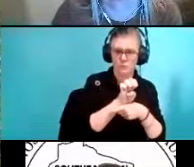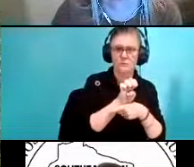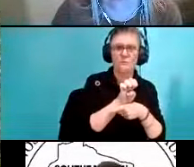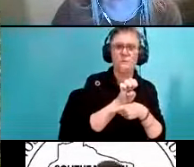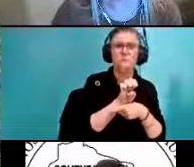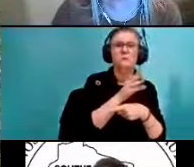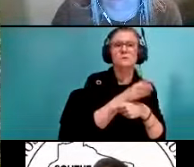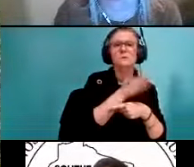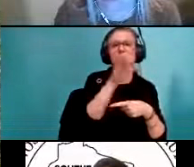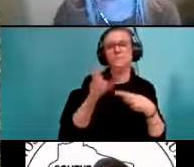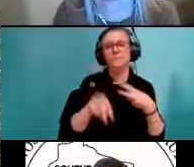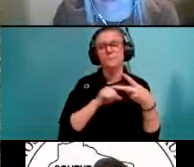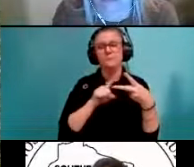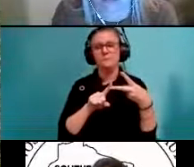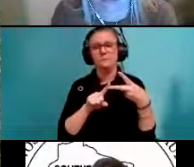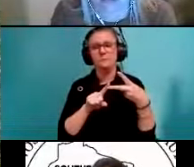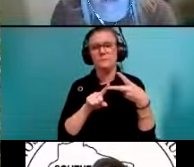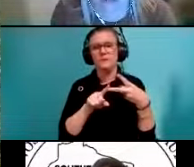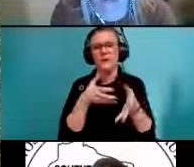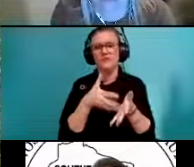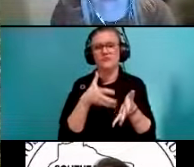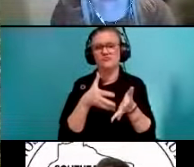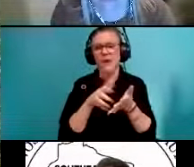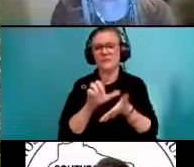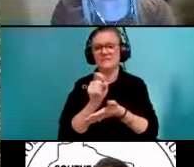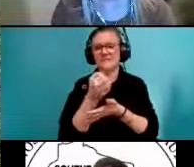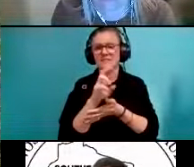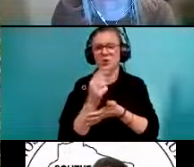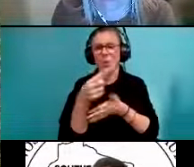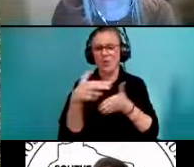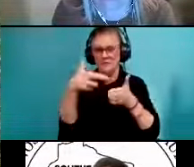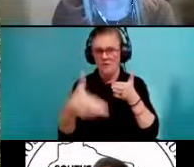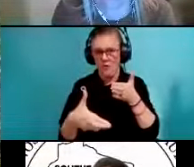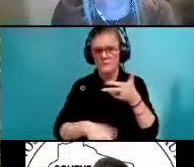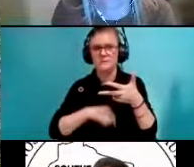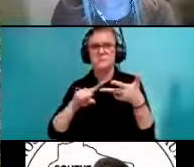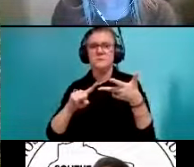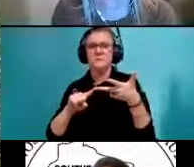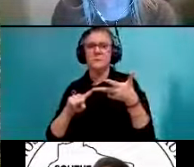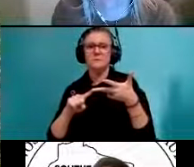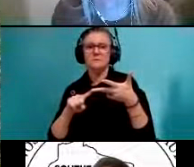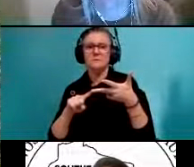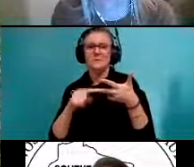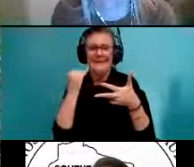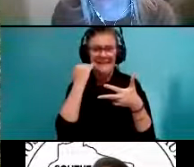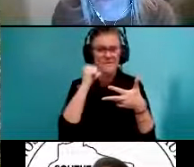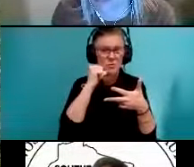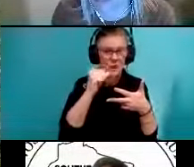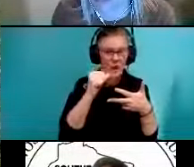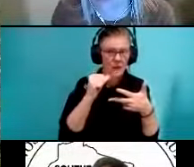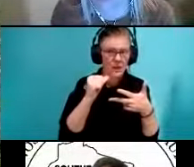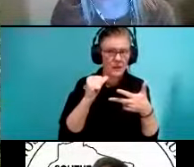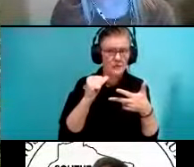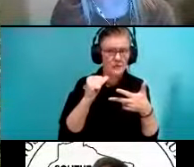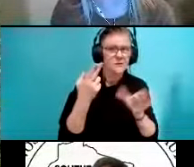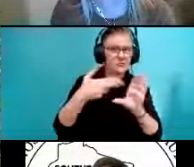We're going to go over the draft Tier 1 evaluation results. And for those of you who weren't on, we'll go